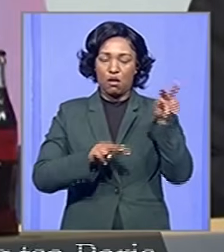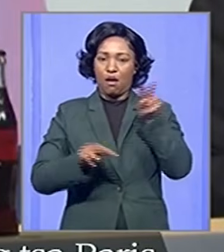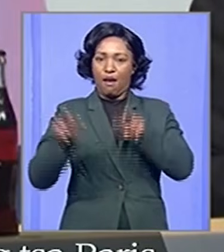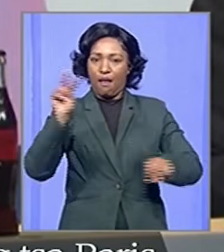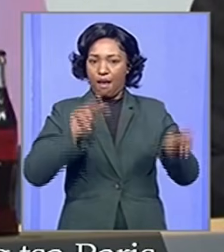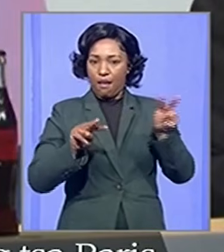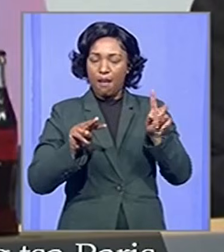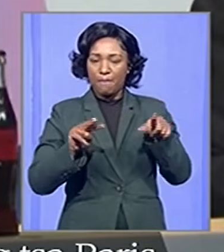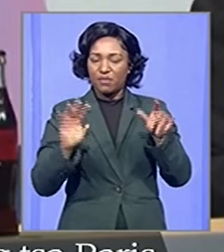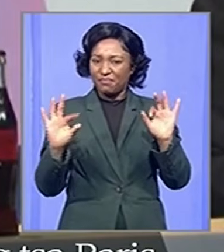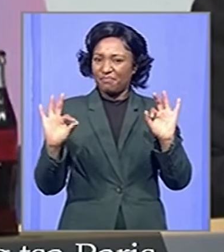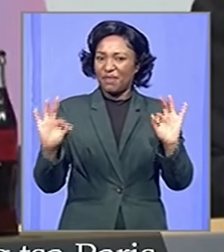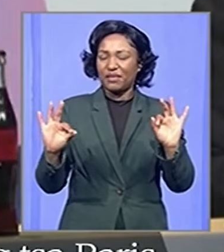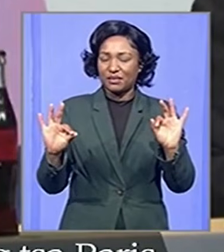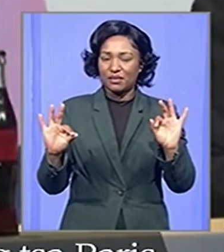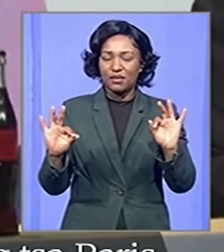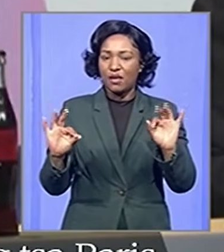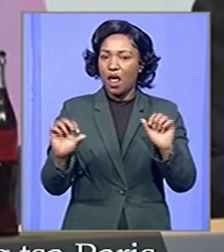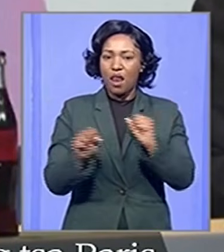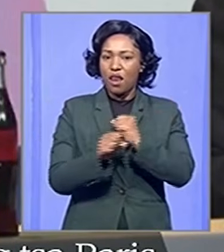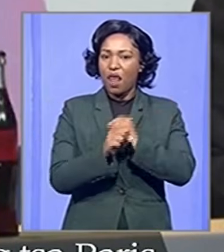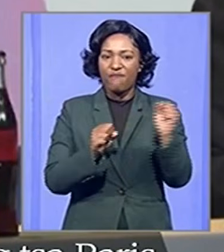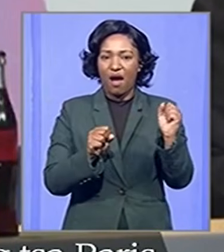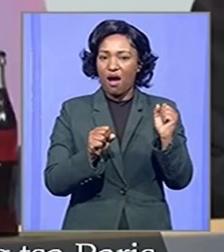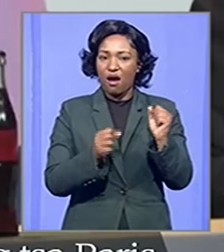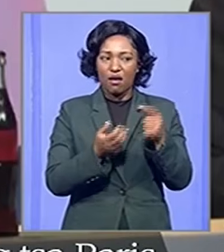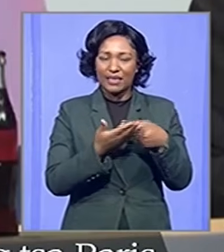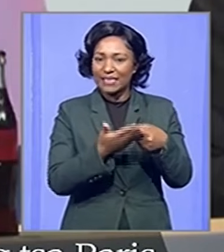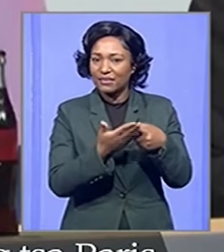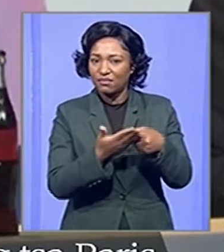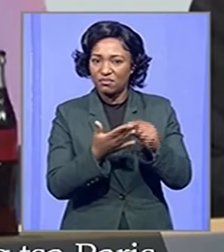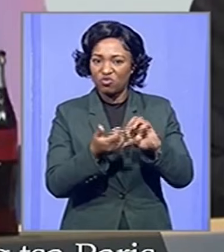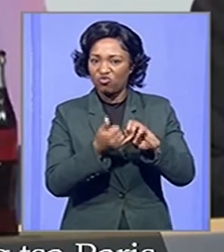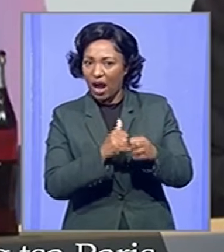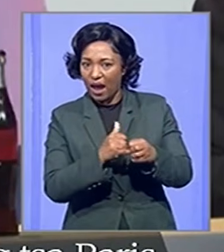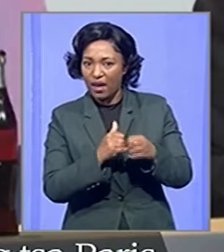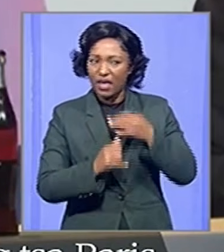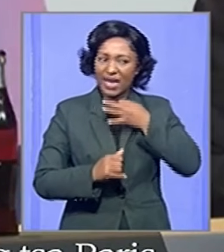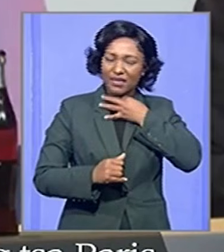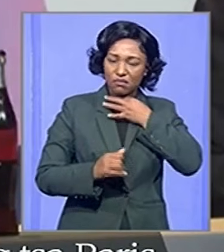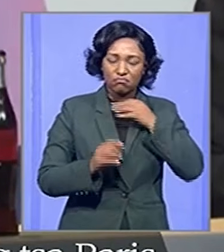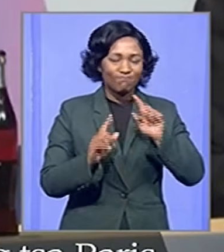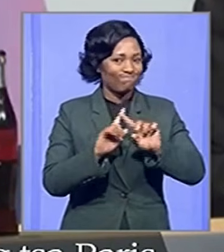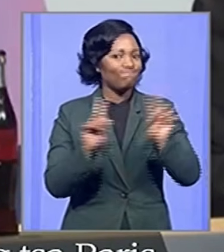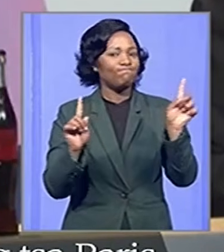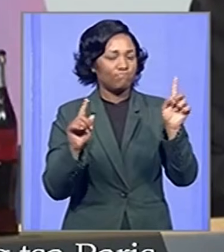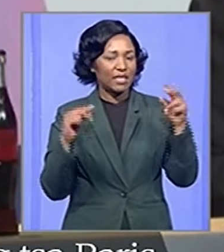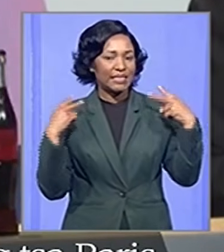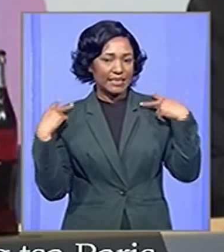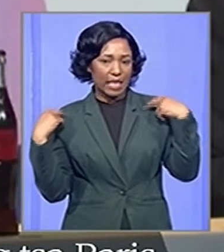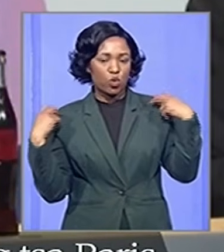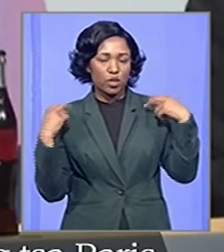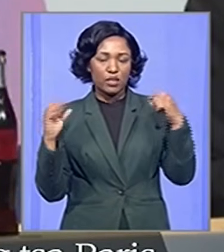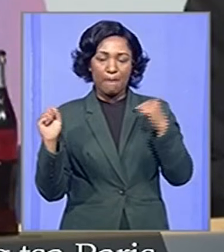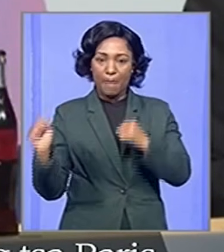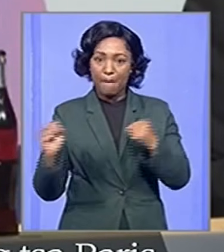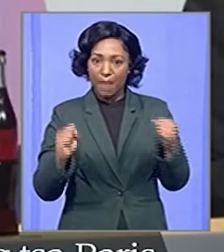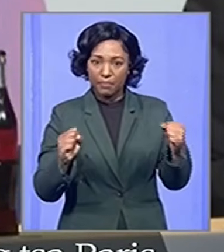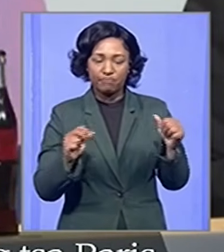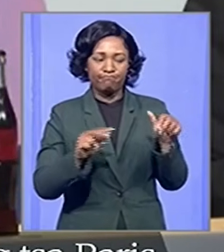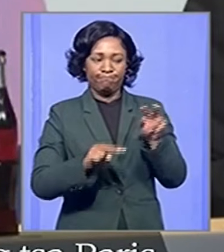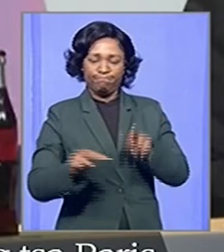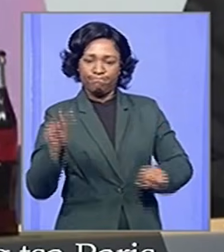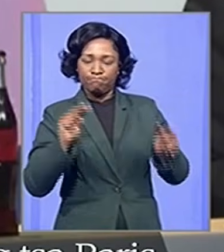has never been any discussion to put at risk a security model. So the base is how we can guarantee